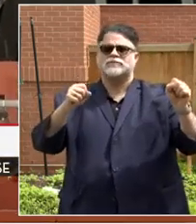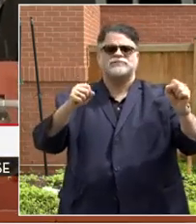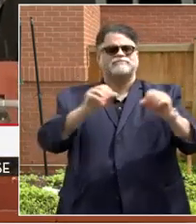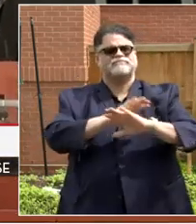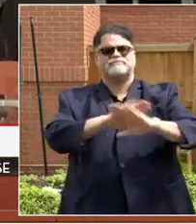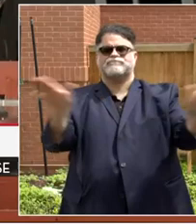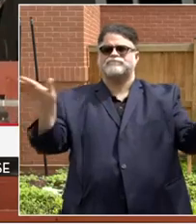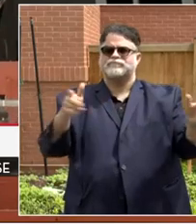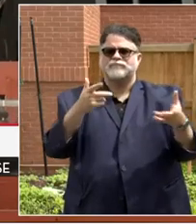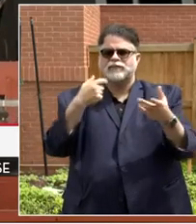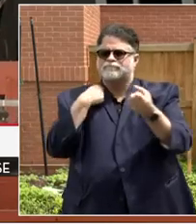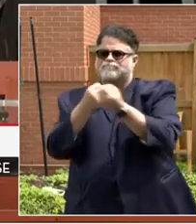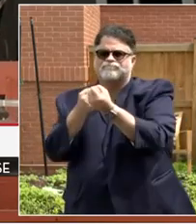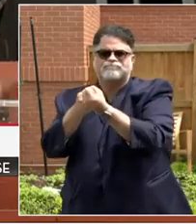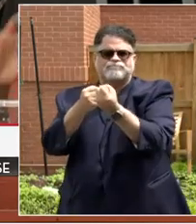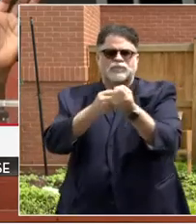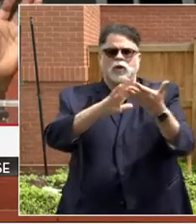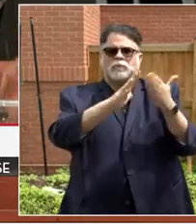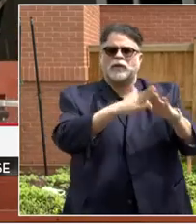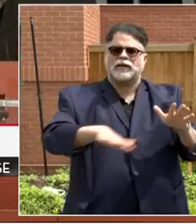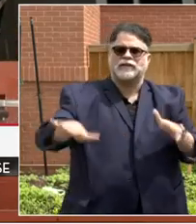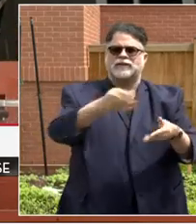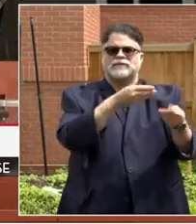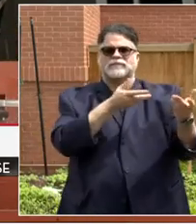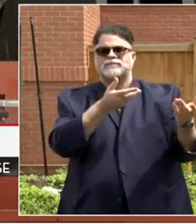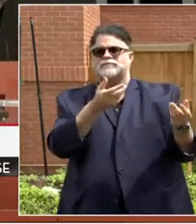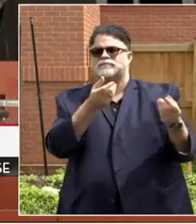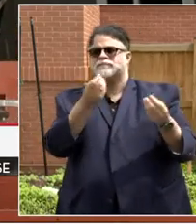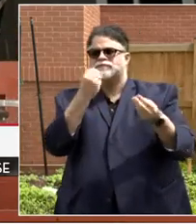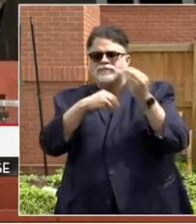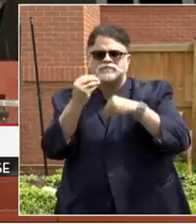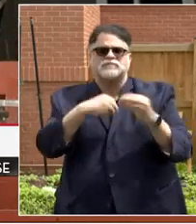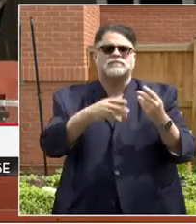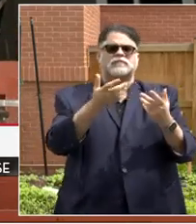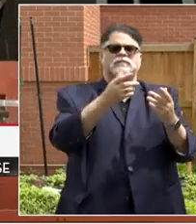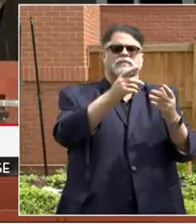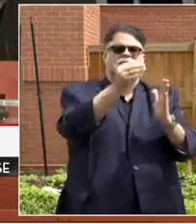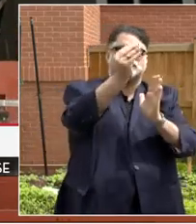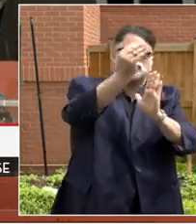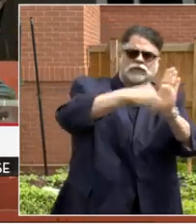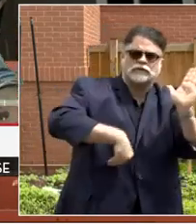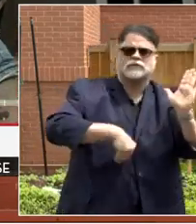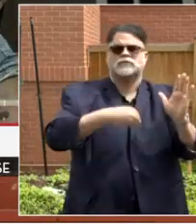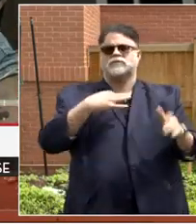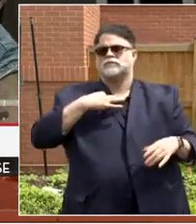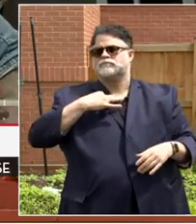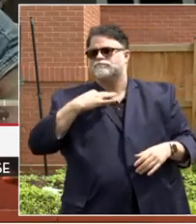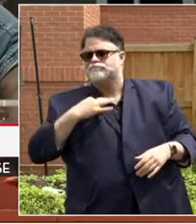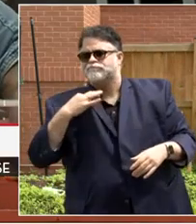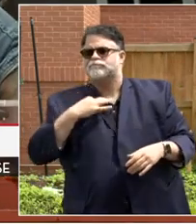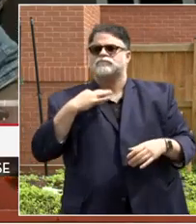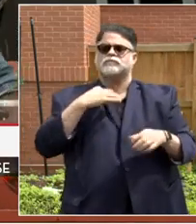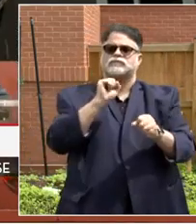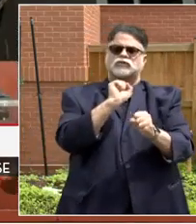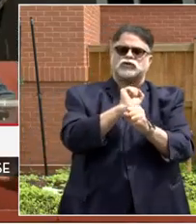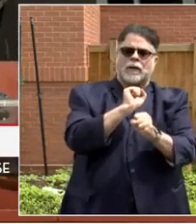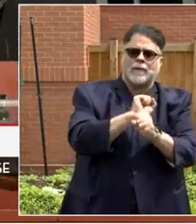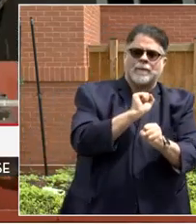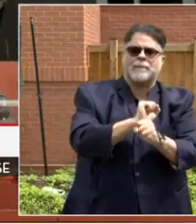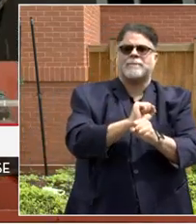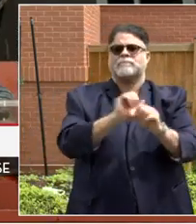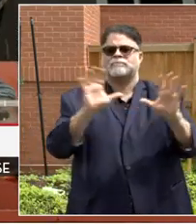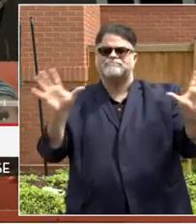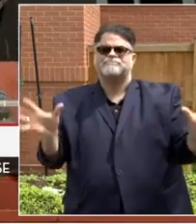help with their resumes, filling out job applications. I was doing a lot. Then I ended up running into